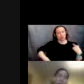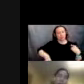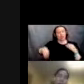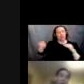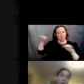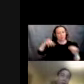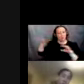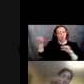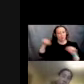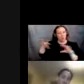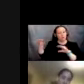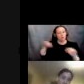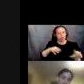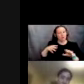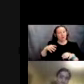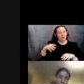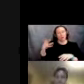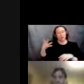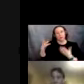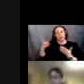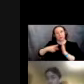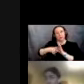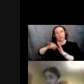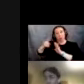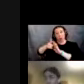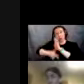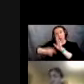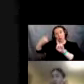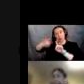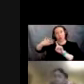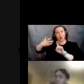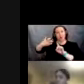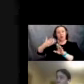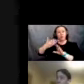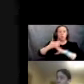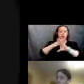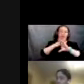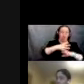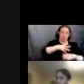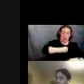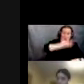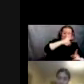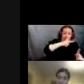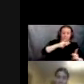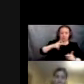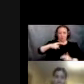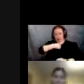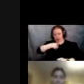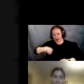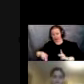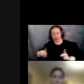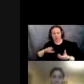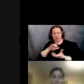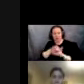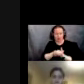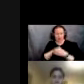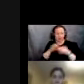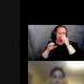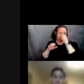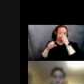prevent mostly white people from intermarrying with Chinese people. And then as Japanese immigration increased, various states